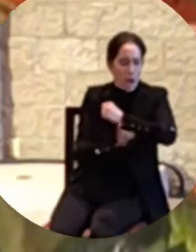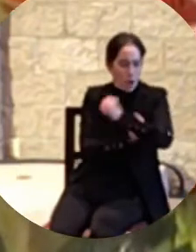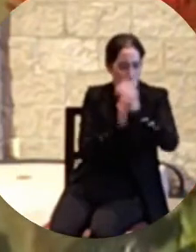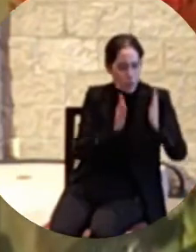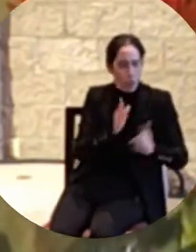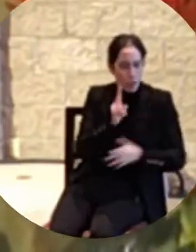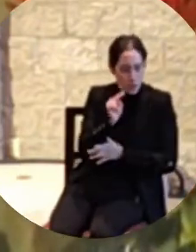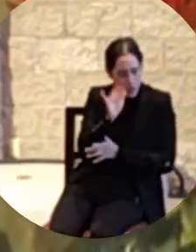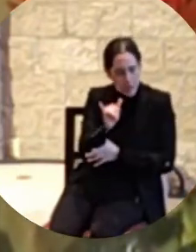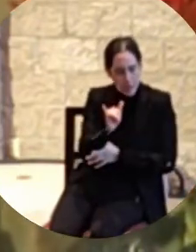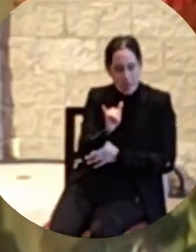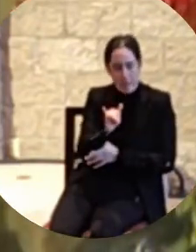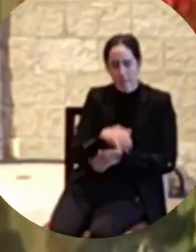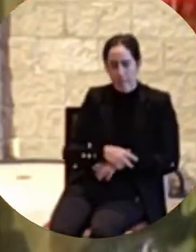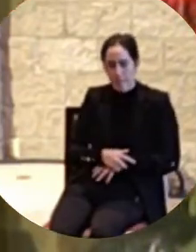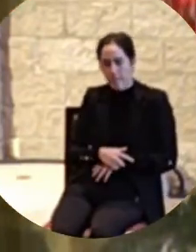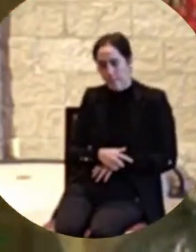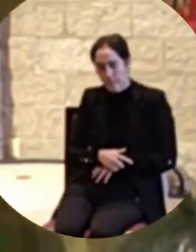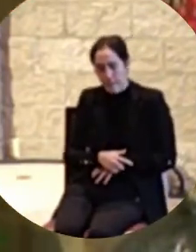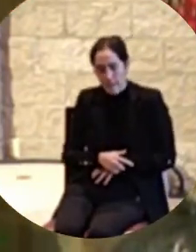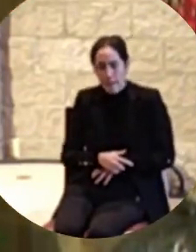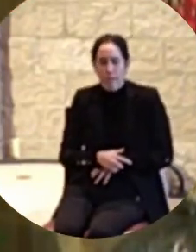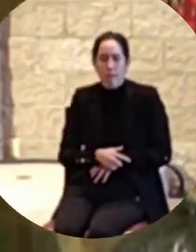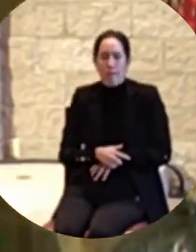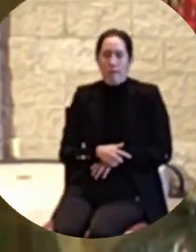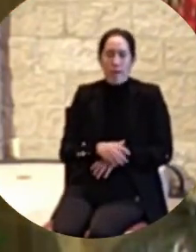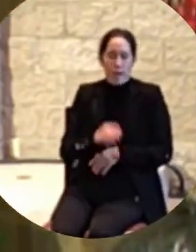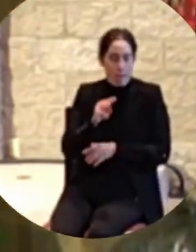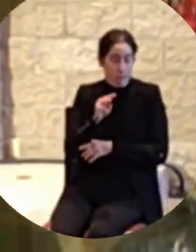not true. Everybody does not know that. But Myrtle,